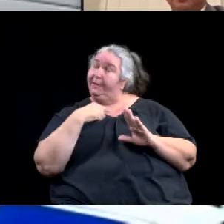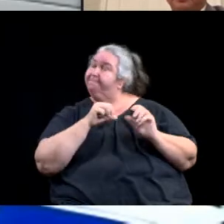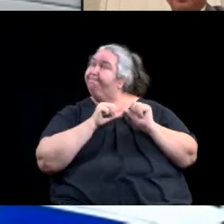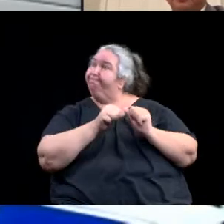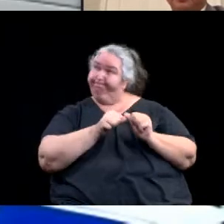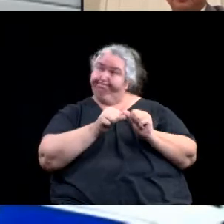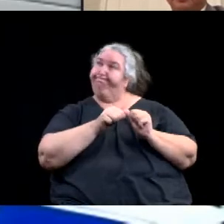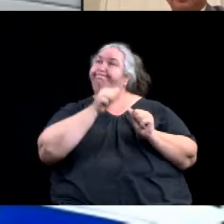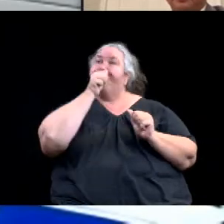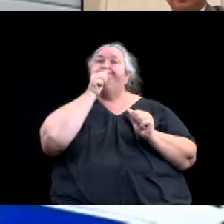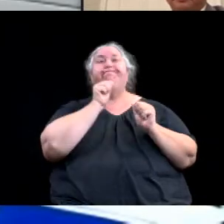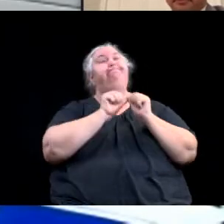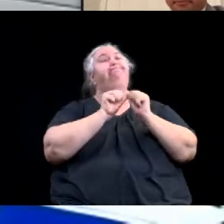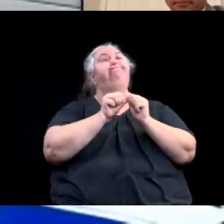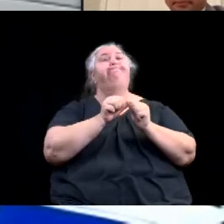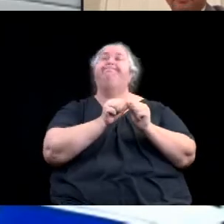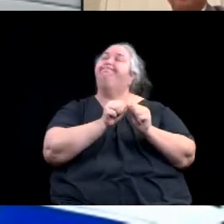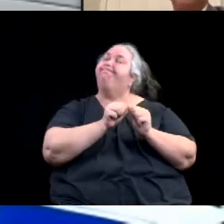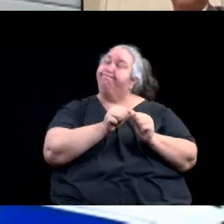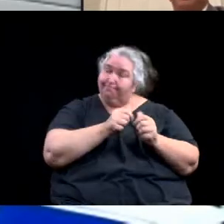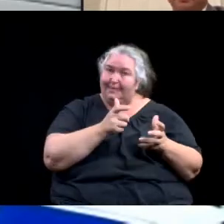Waco. And